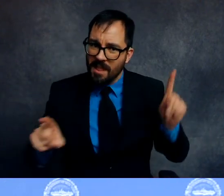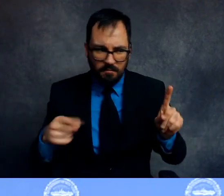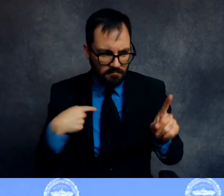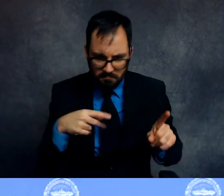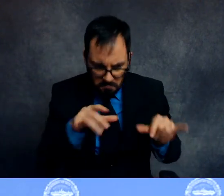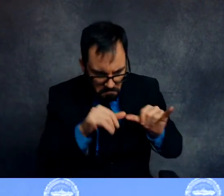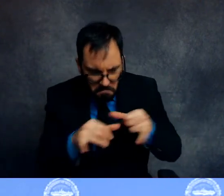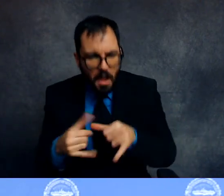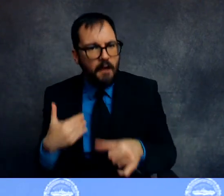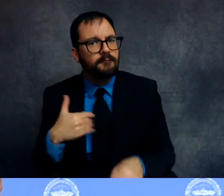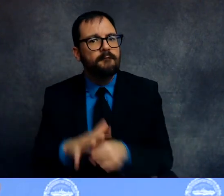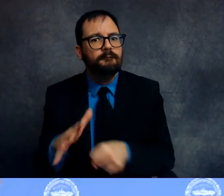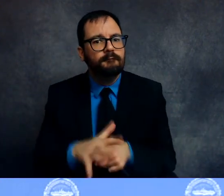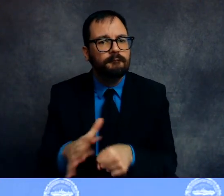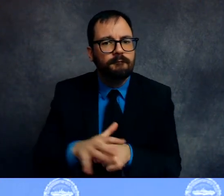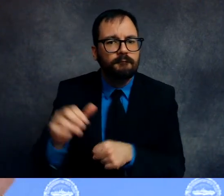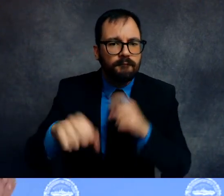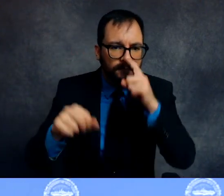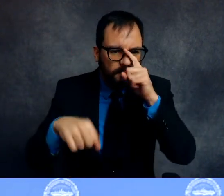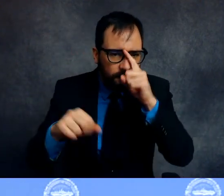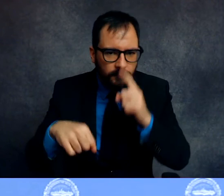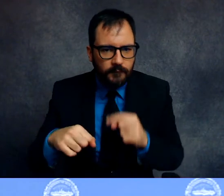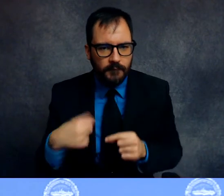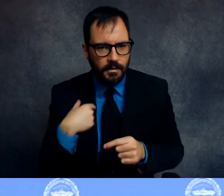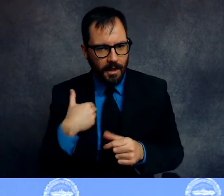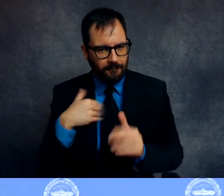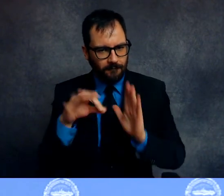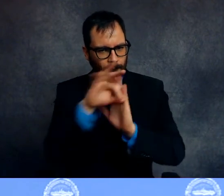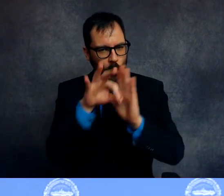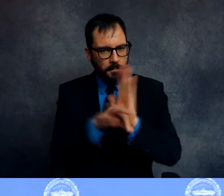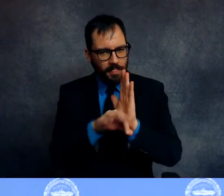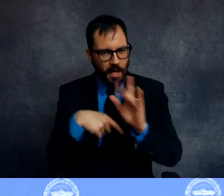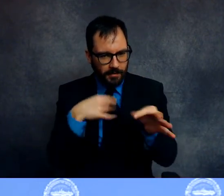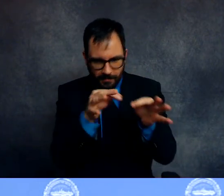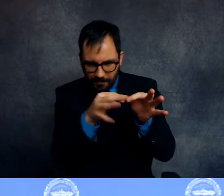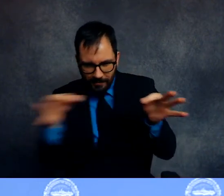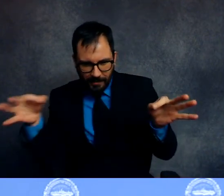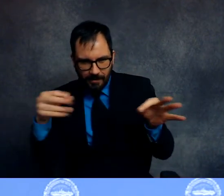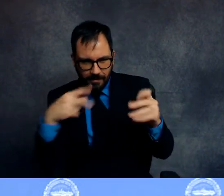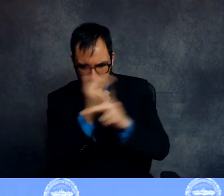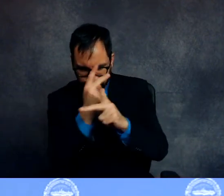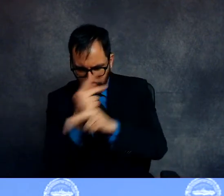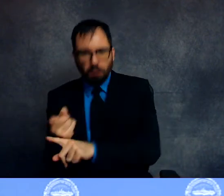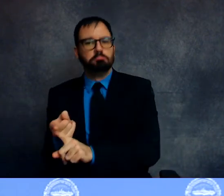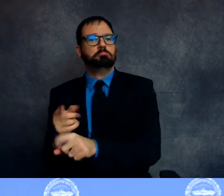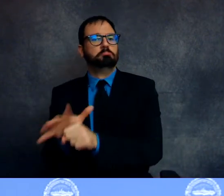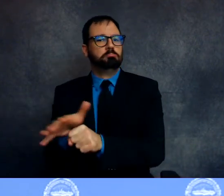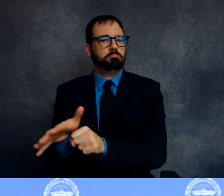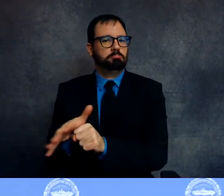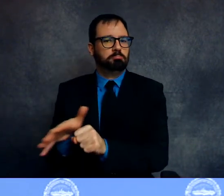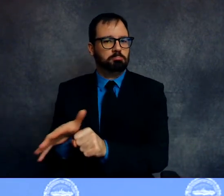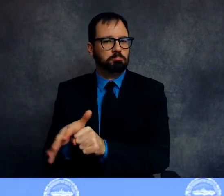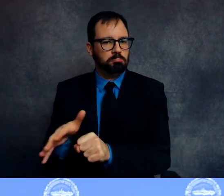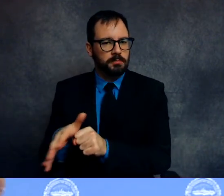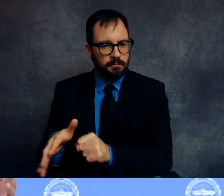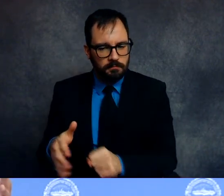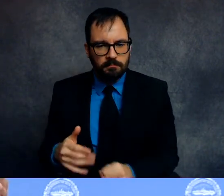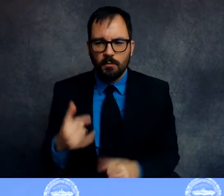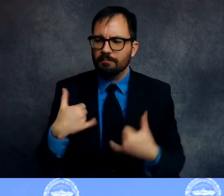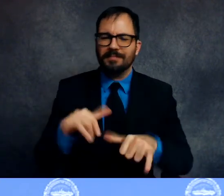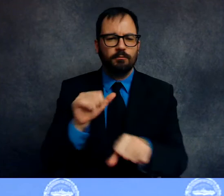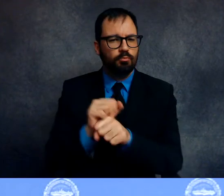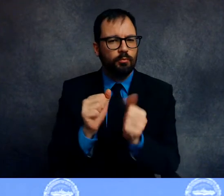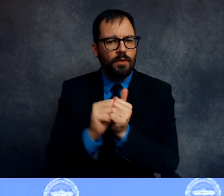work, right? I mean, some of our buildings are smaller, some of them are larger, but again, we have the capacity based on sort of the